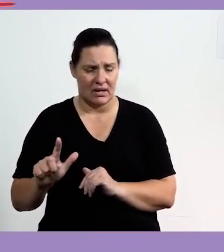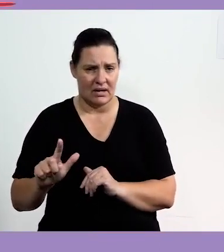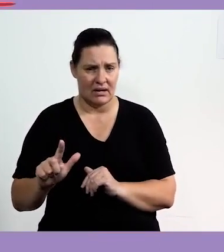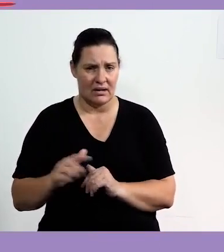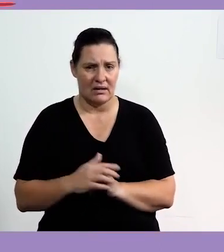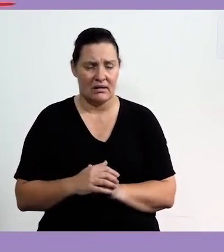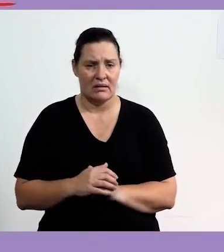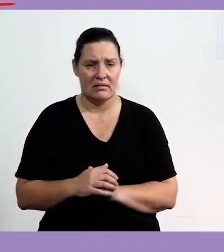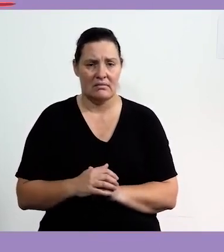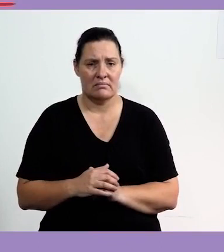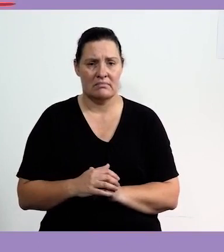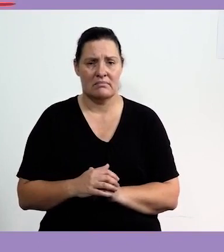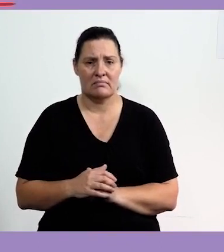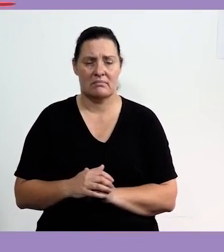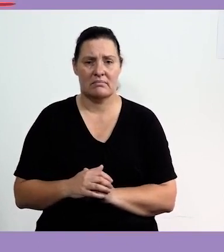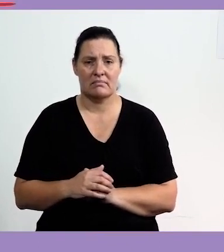67.